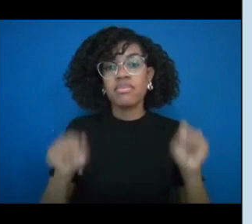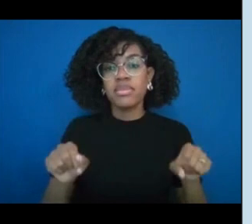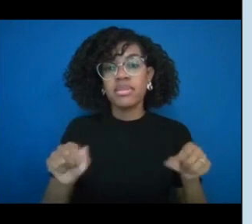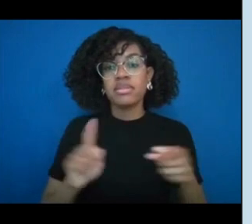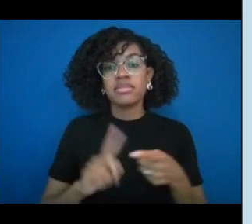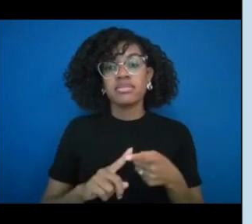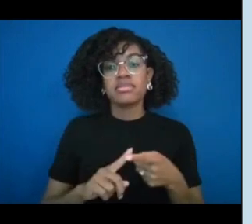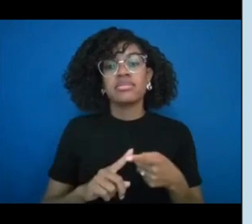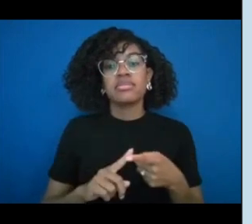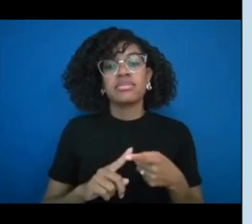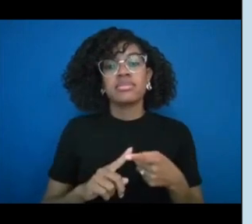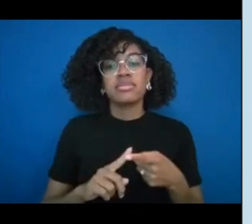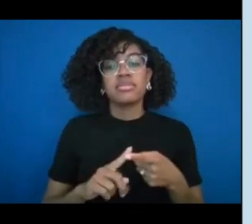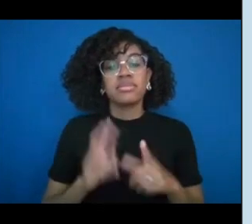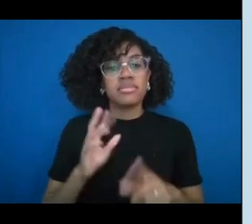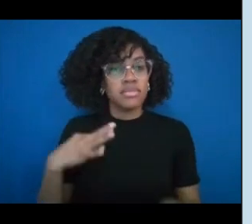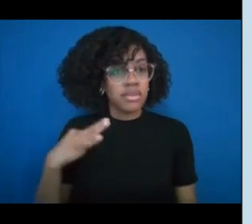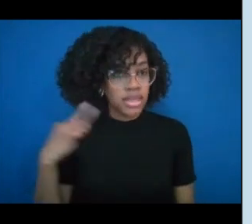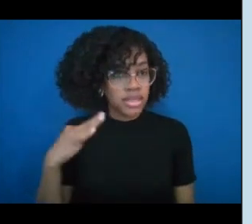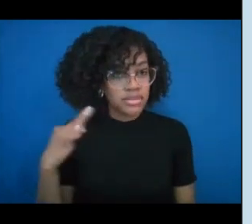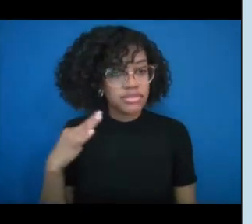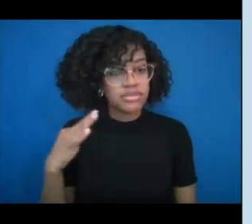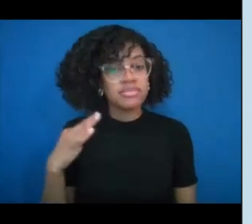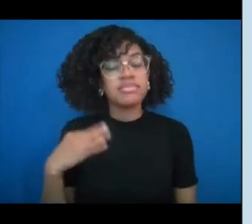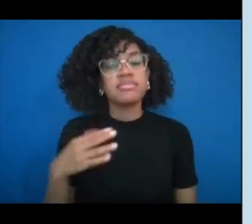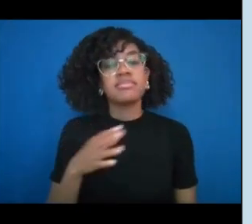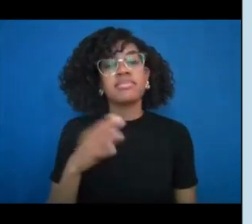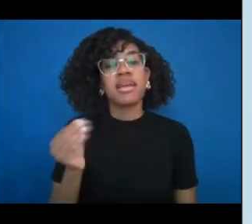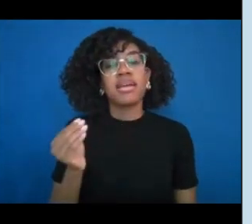to apply and